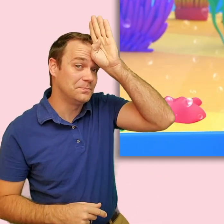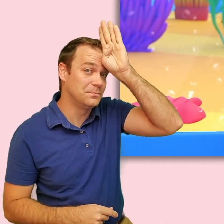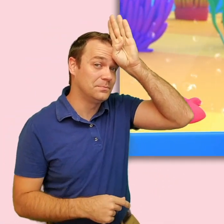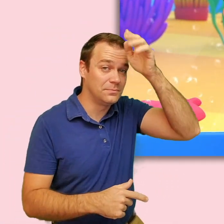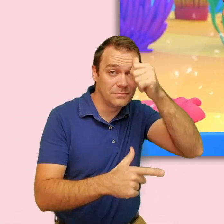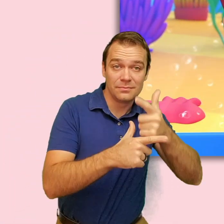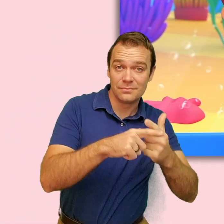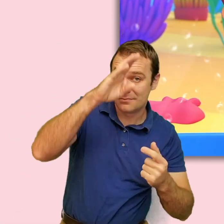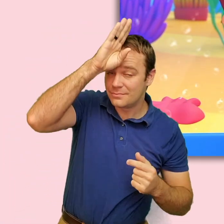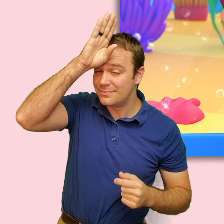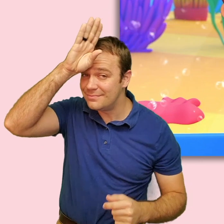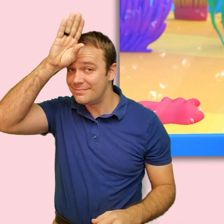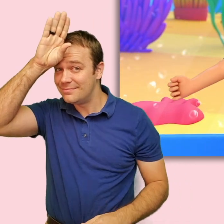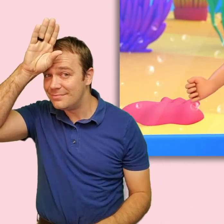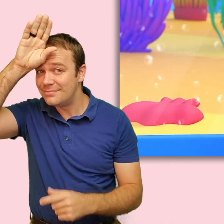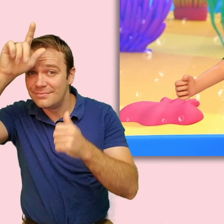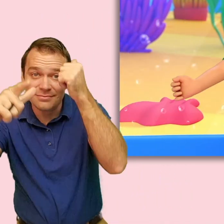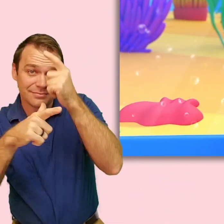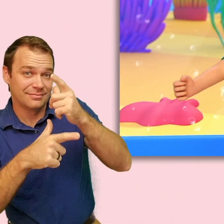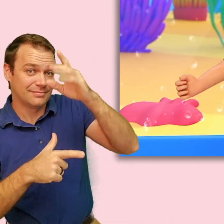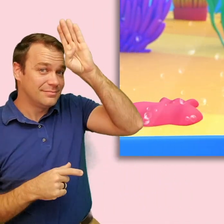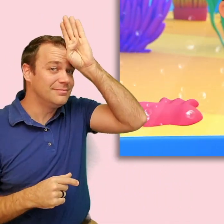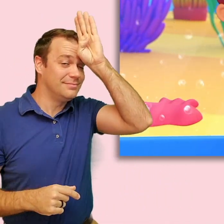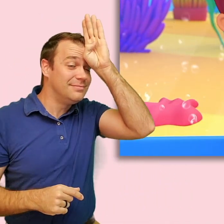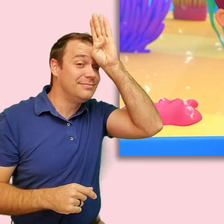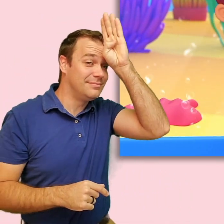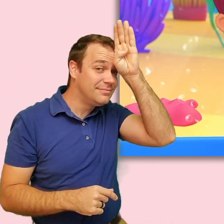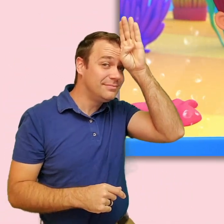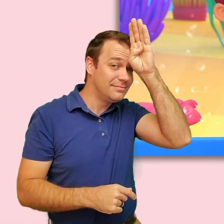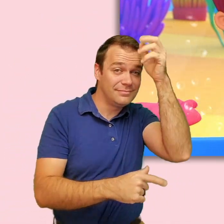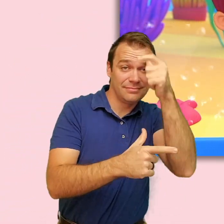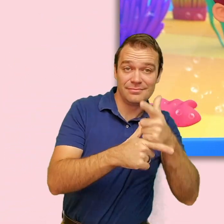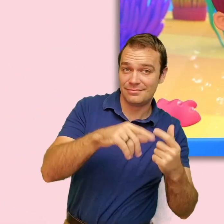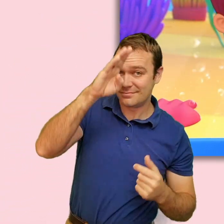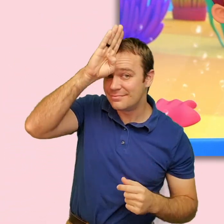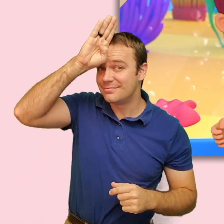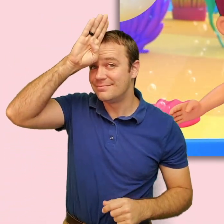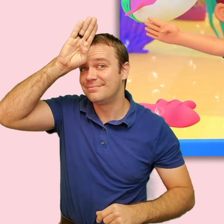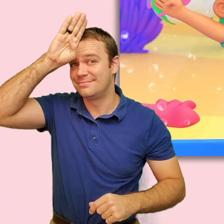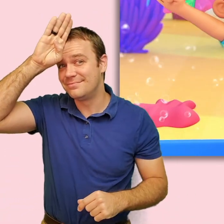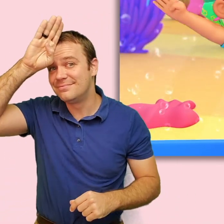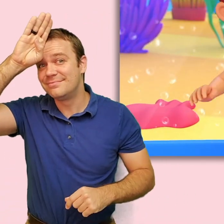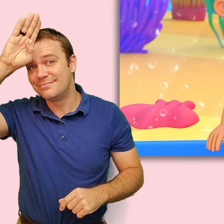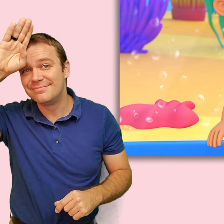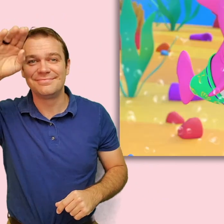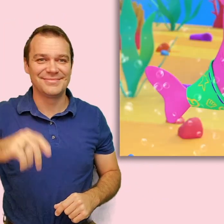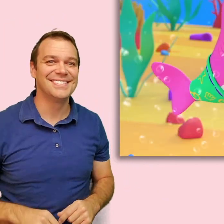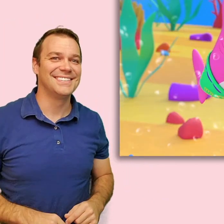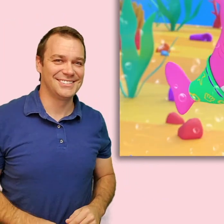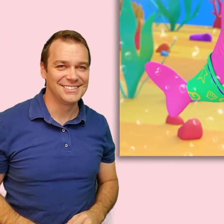Brother shark doo doo doo doo doo doo. Brother shark doo doo doo doo doo doo. Brother shark doo doo doo doo doo doo. Brother